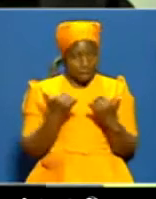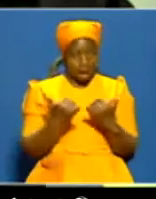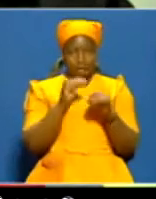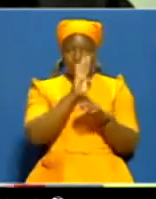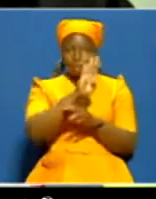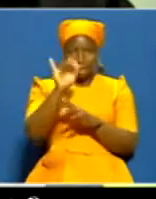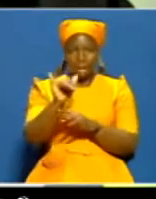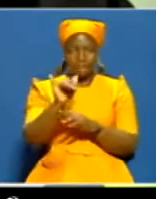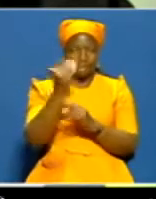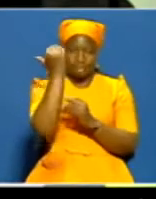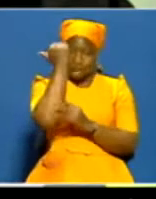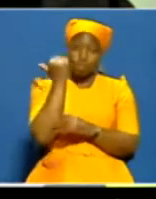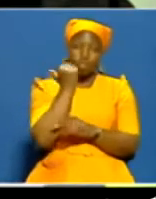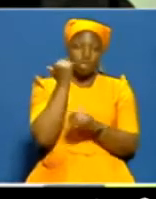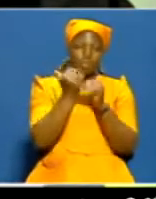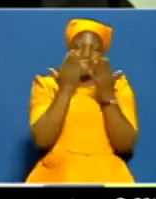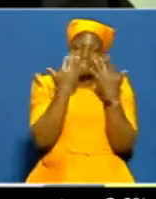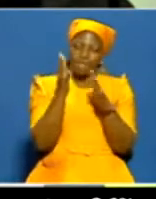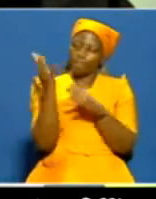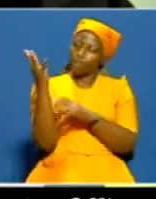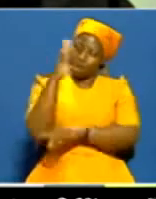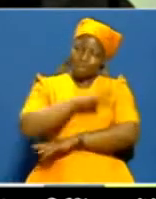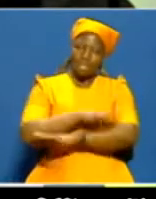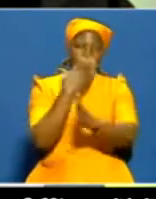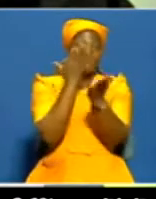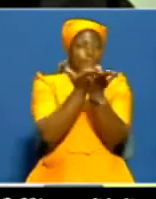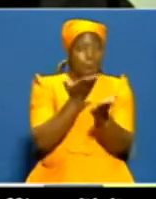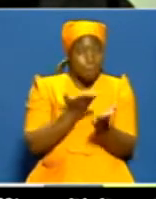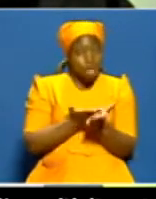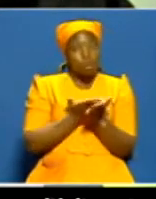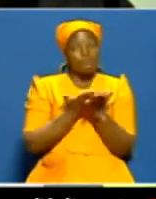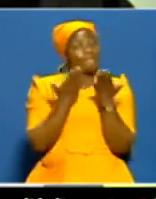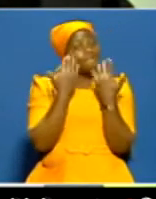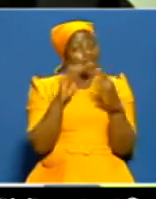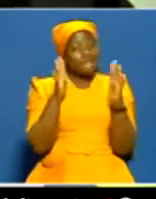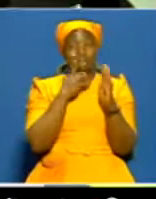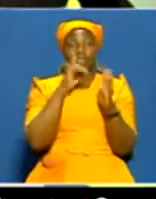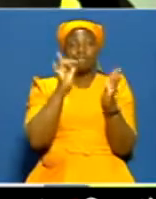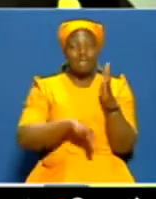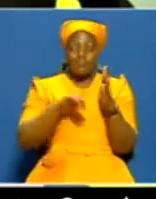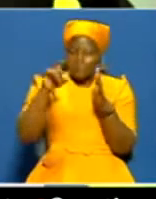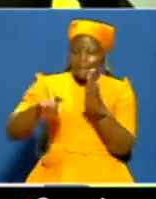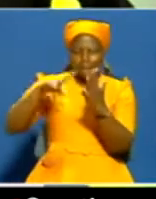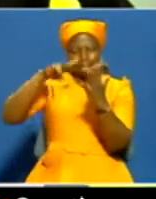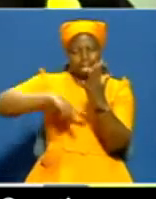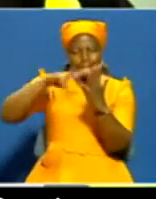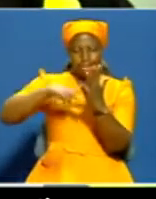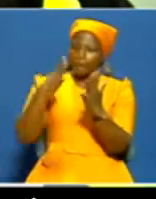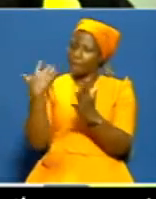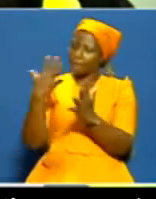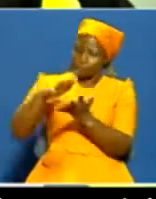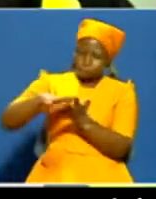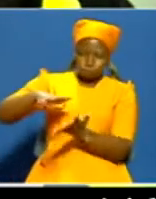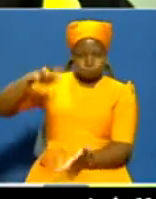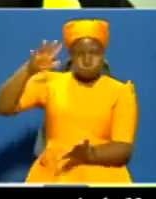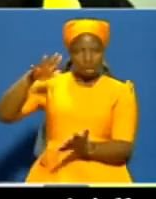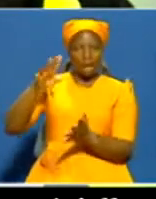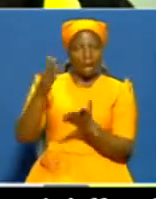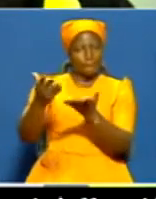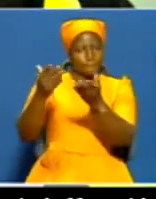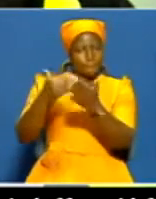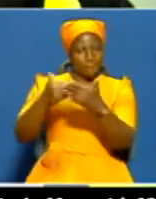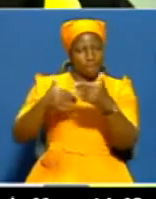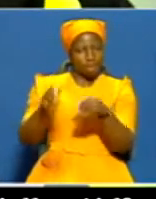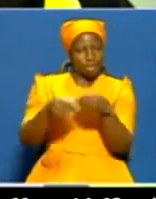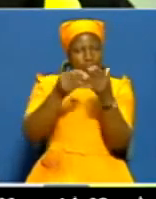Court, which concluded 4 days of submissions, said it has to see mountains of documents before giving its final verdict. Earlier, the respondents against